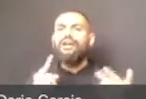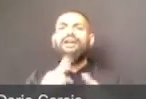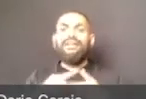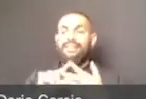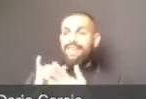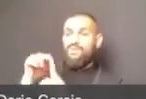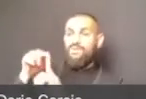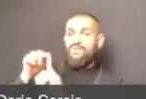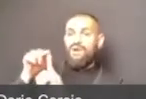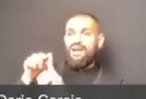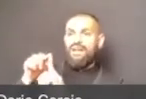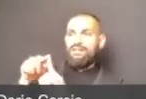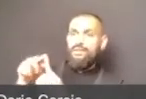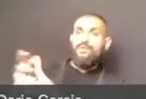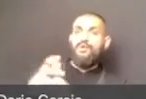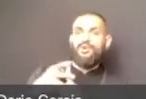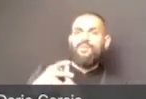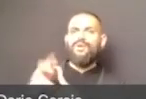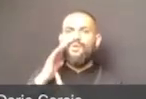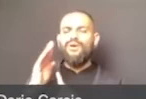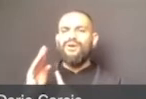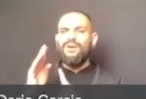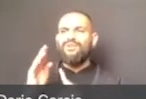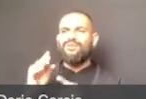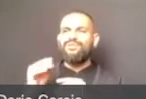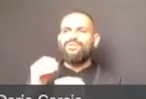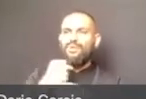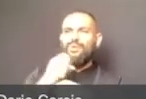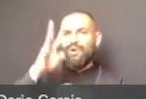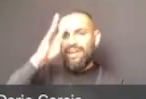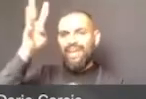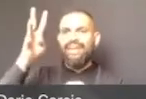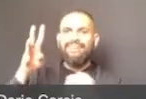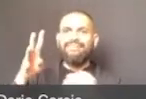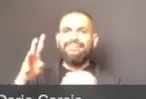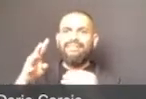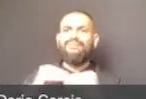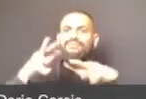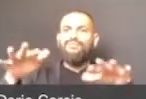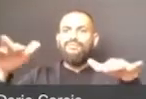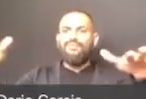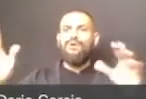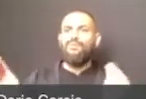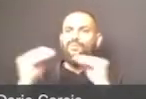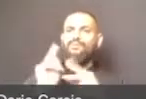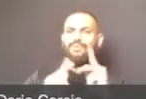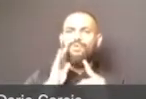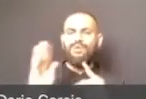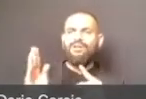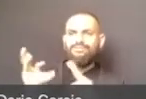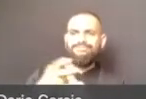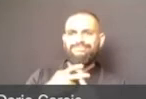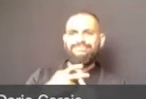that one procurement will create a cascade, we believe, and we think it'll support the business community very well. And then we hope by the end of